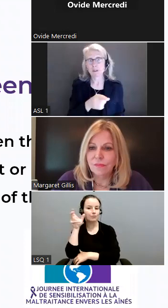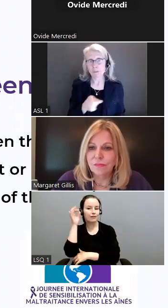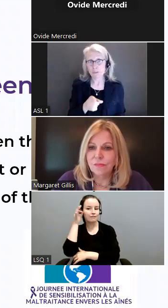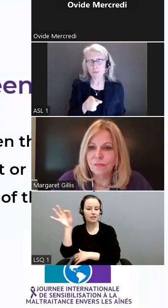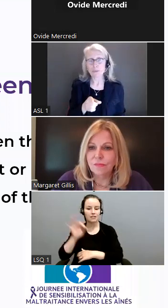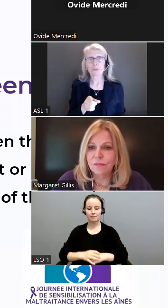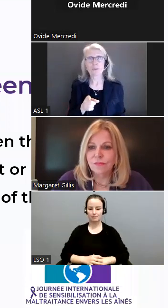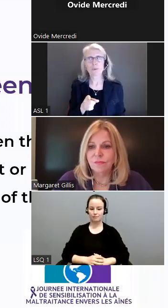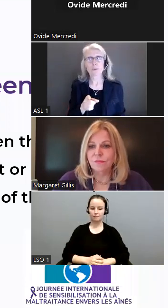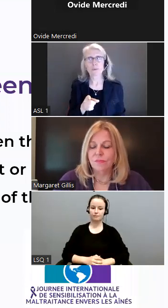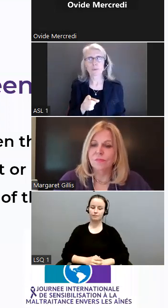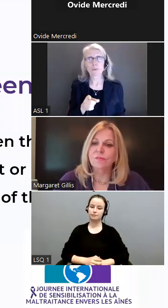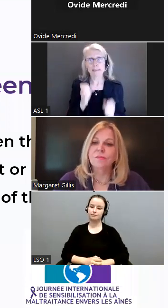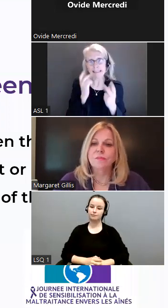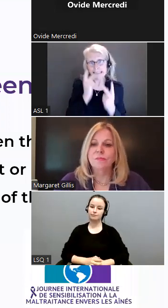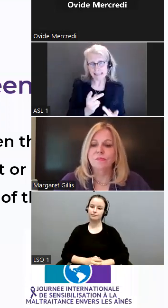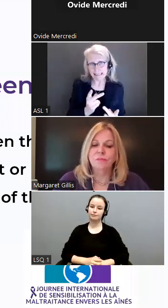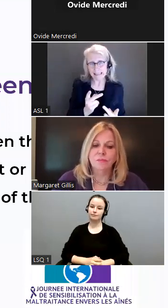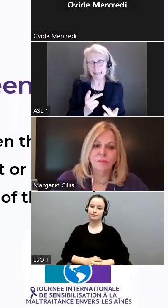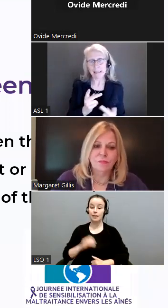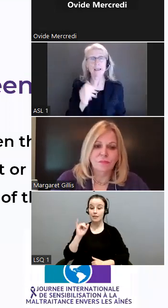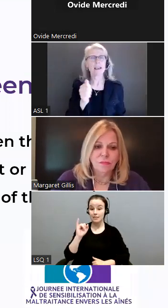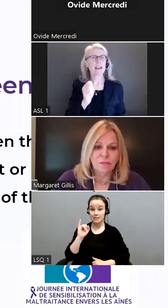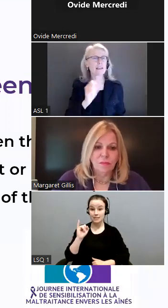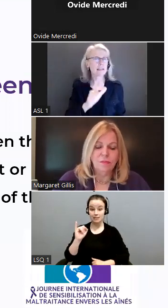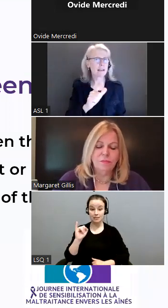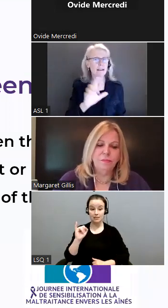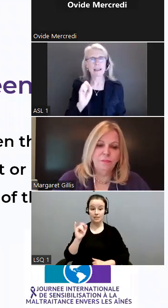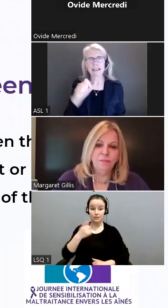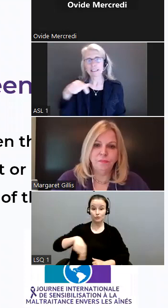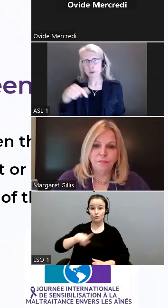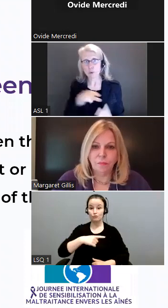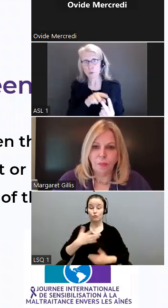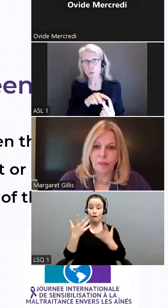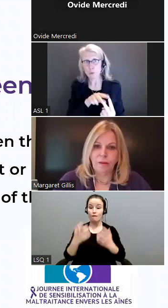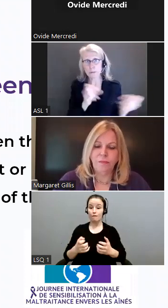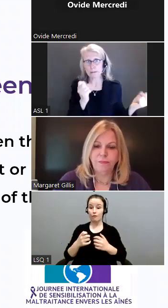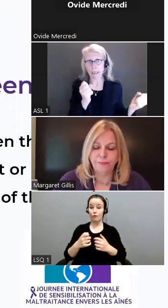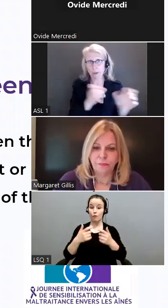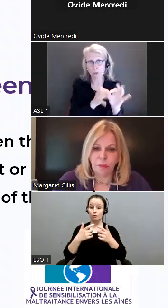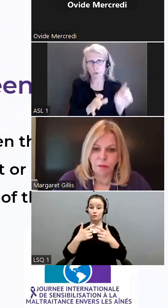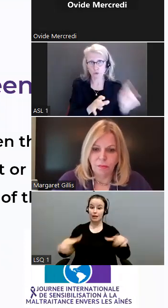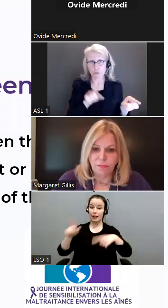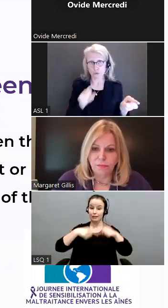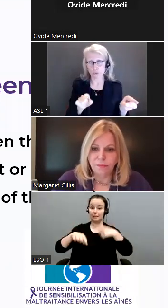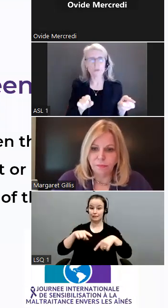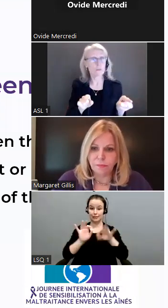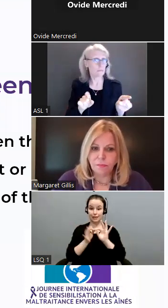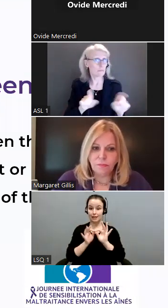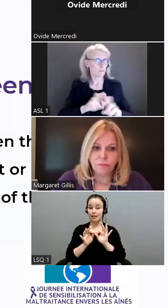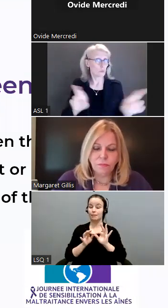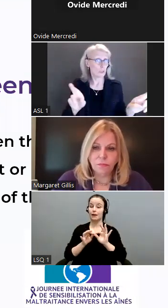have visibility, to be able to see the ASL and LSQ interpreters for sign language, they should be visible on your screen